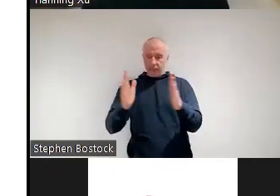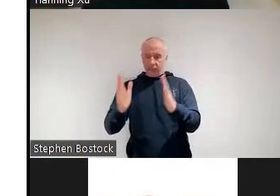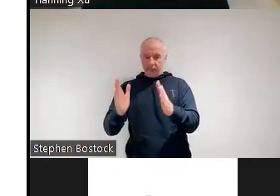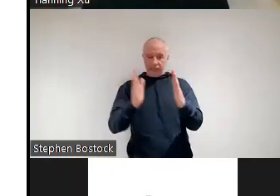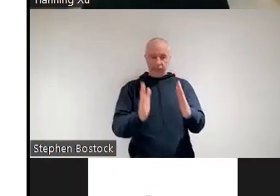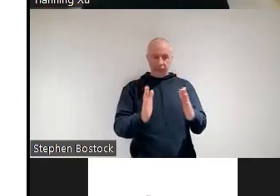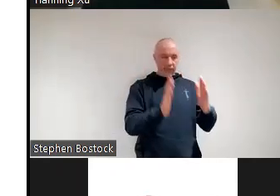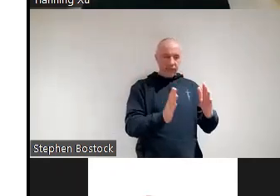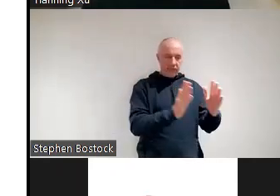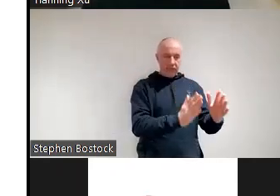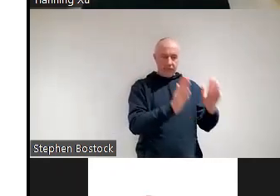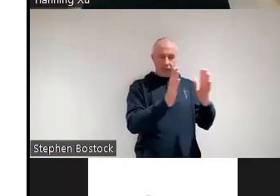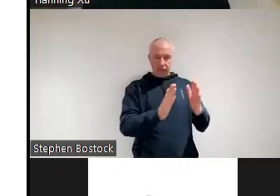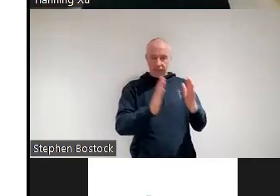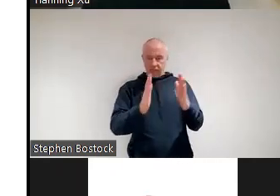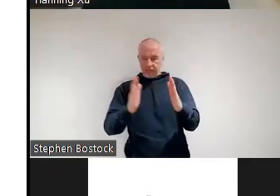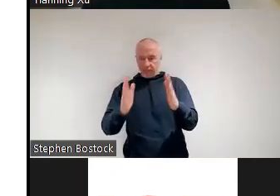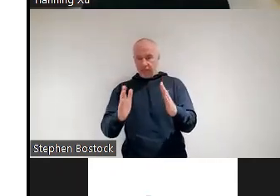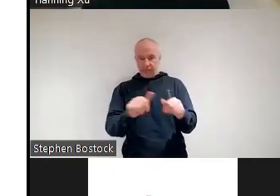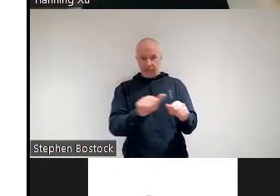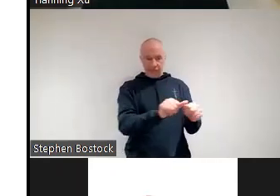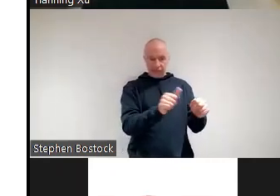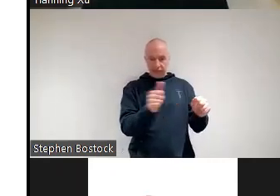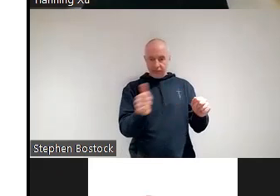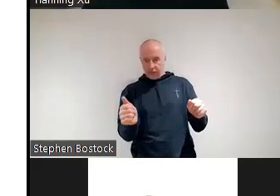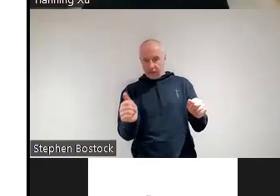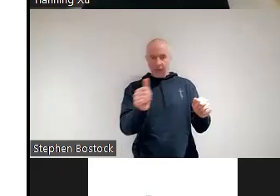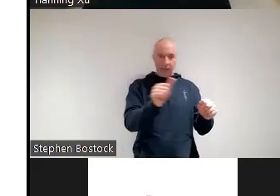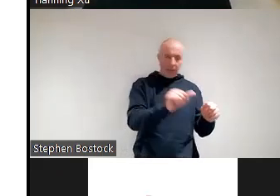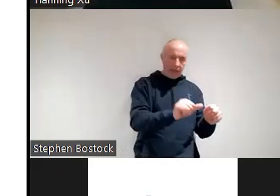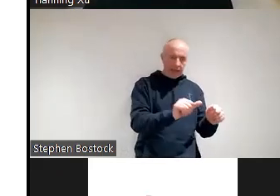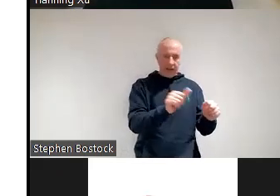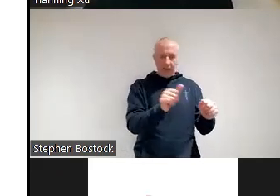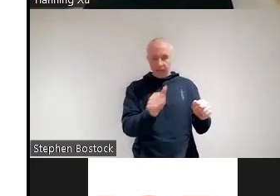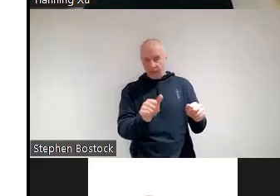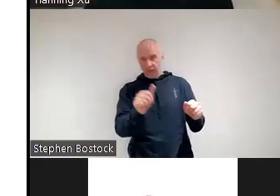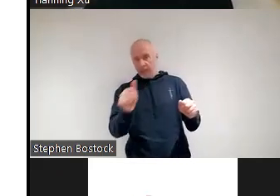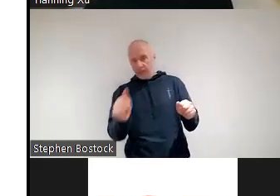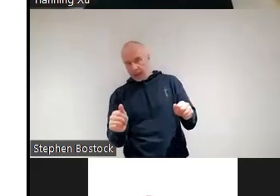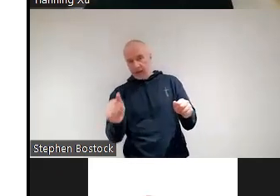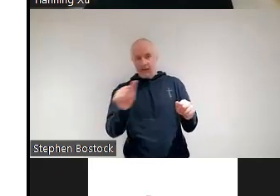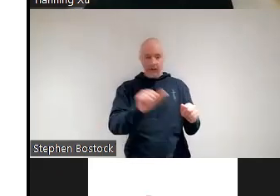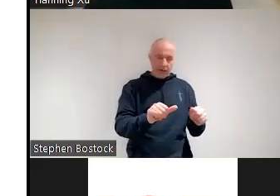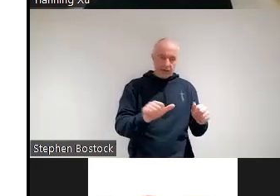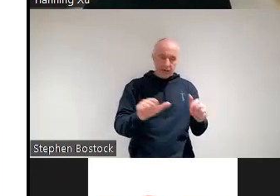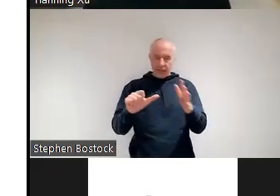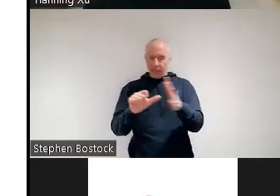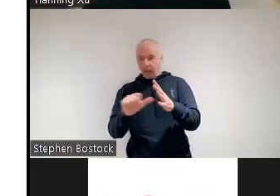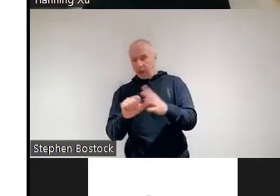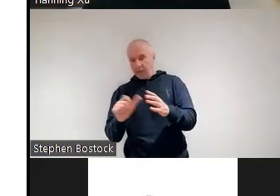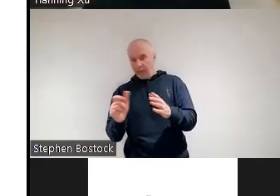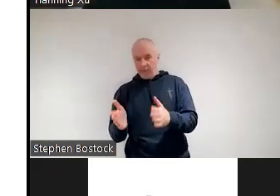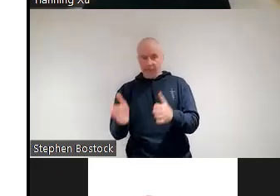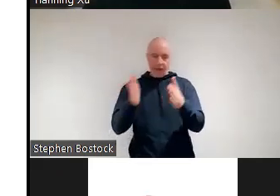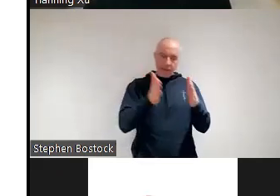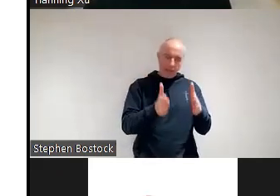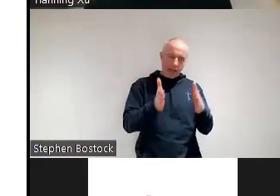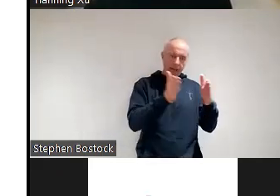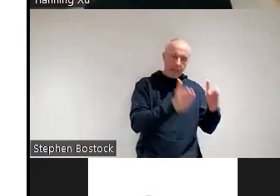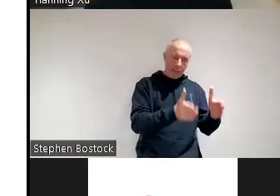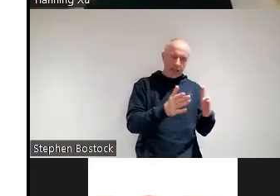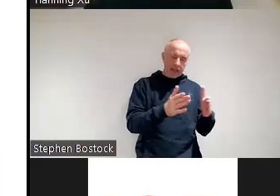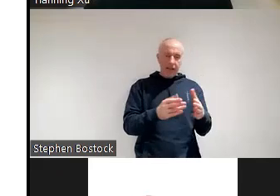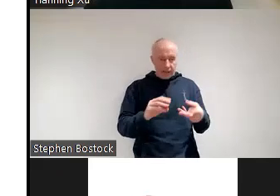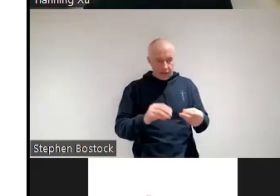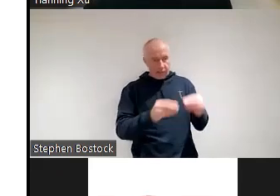Sometimes you do a little bit of detailed design, you have to come to the concept again, you do the validation, you find problems, you come back to the design again, trying to redesign it, and then going